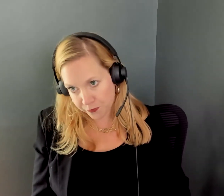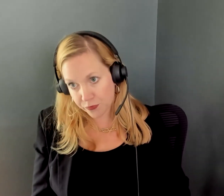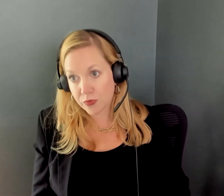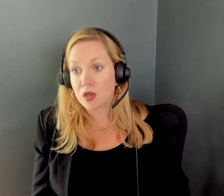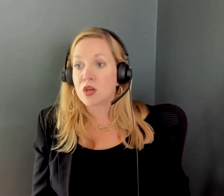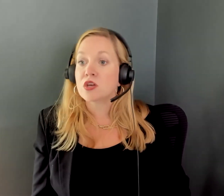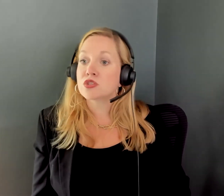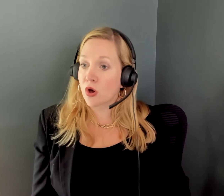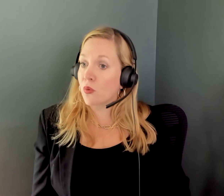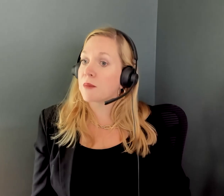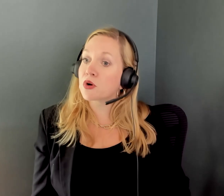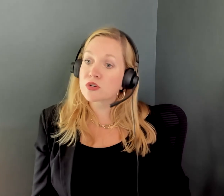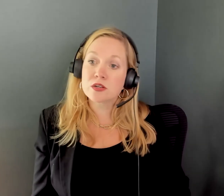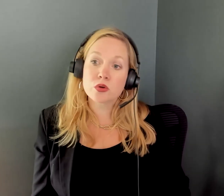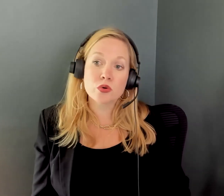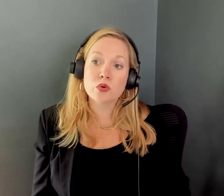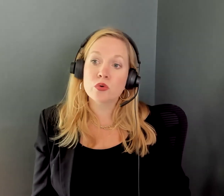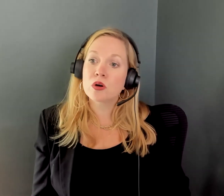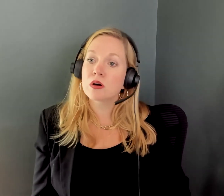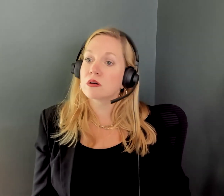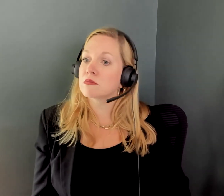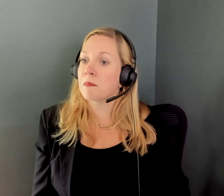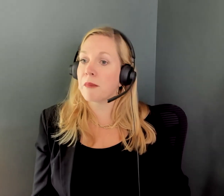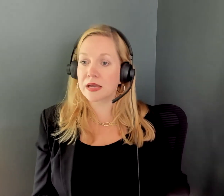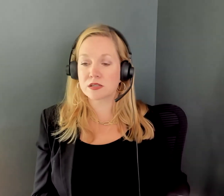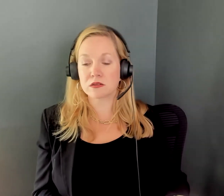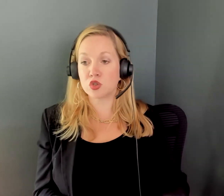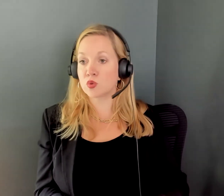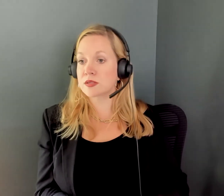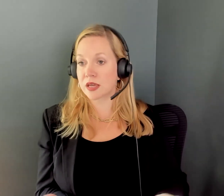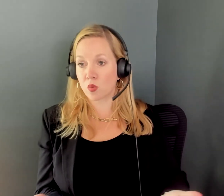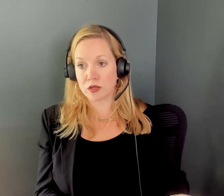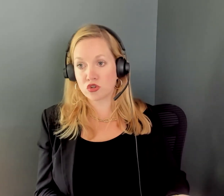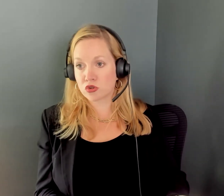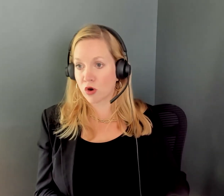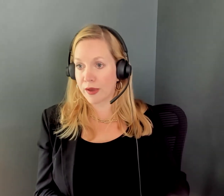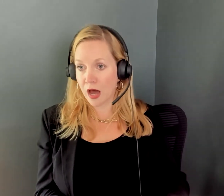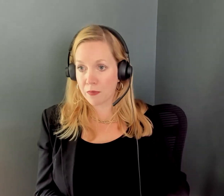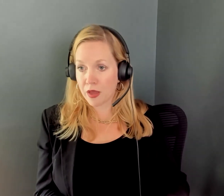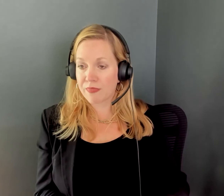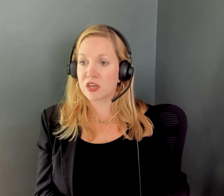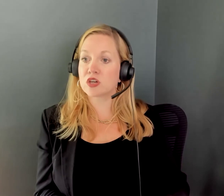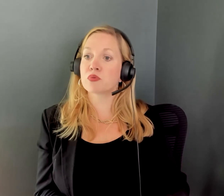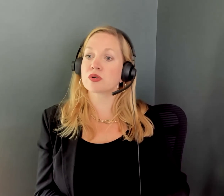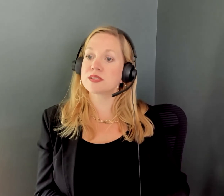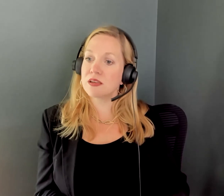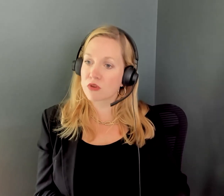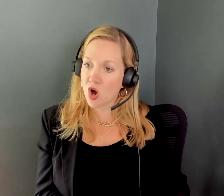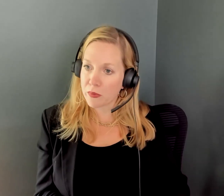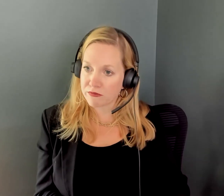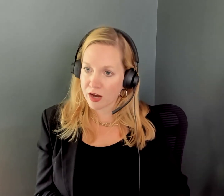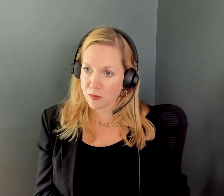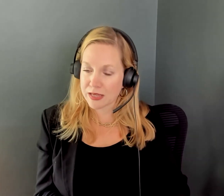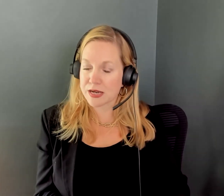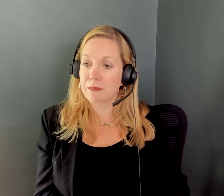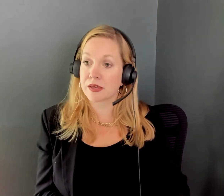home. So a person who might use language growing up, they could perceive their